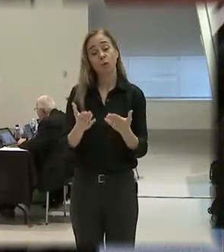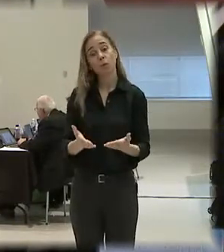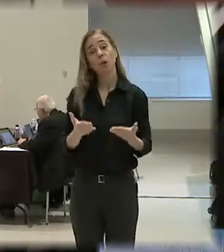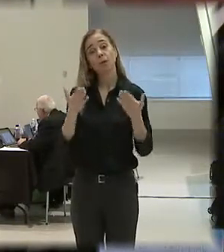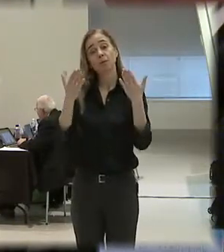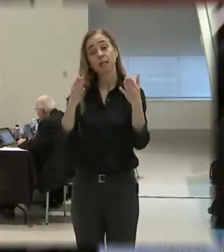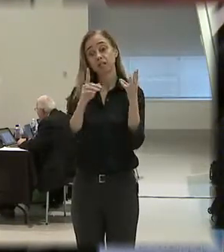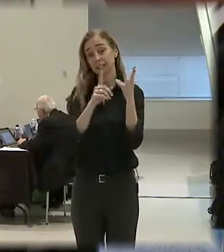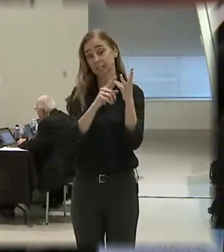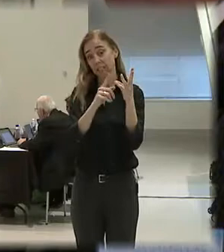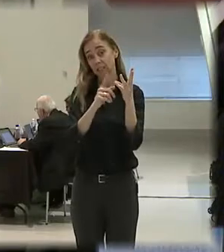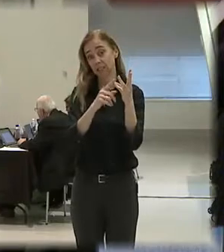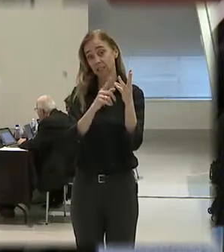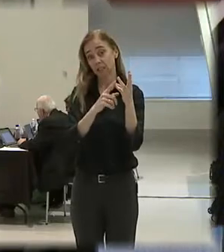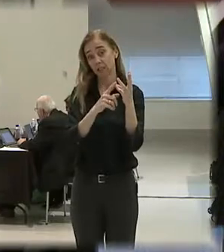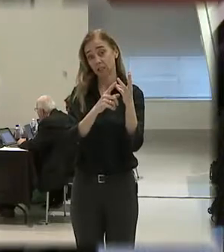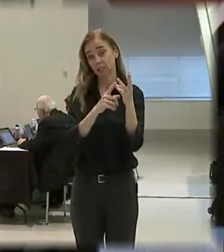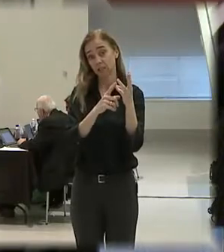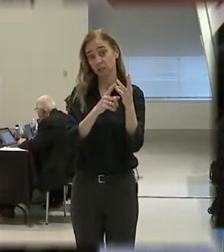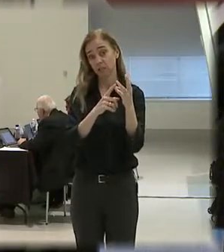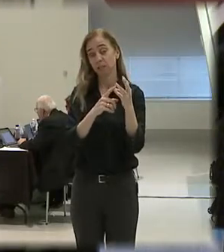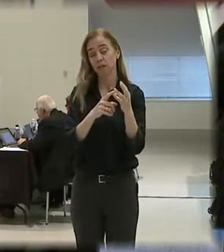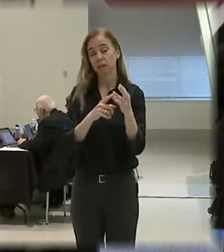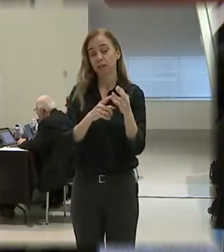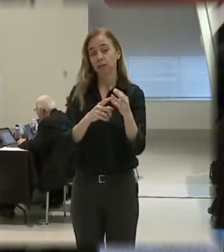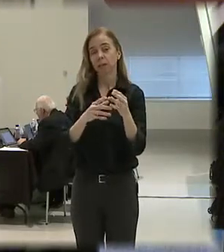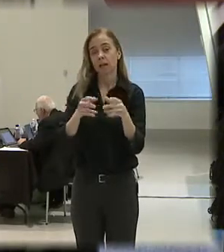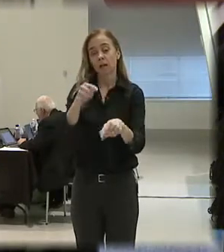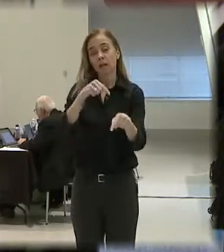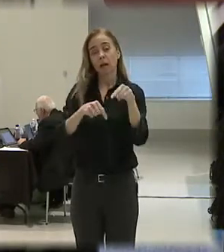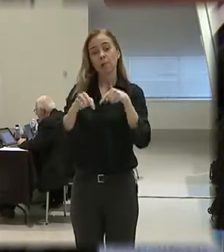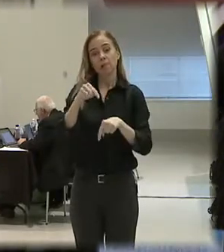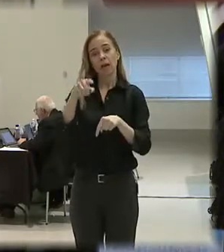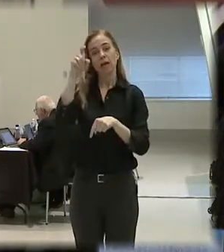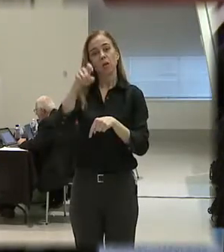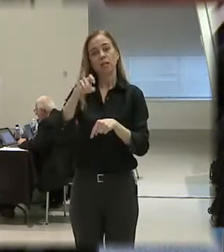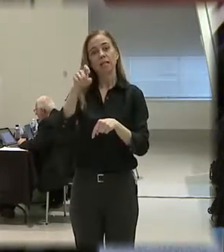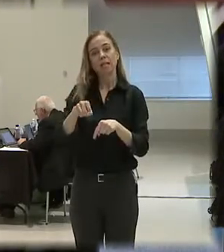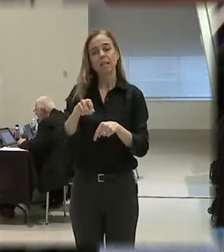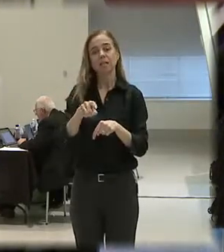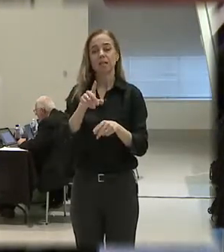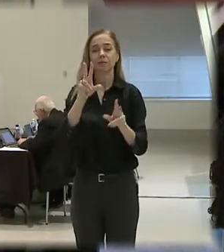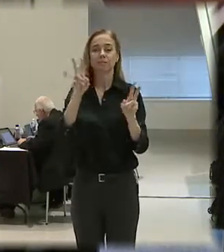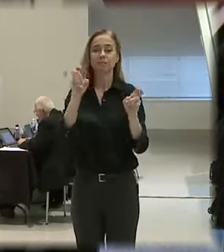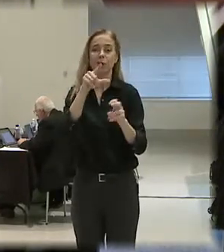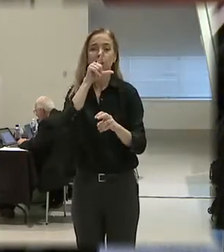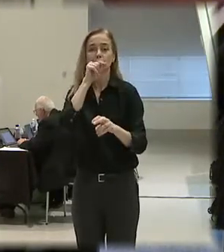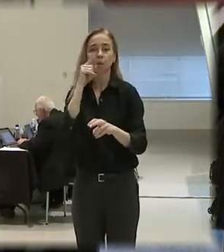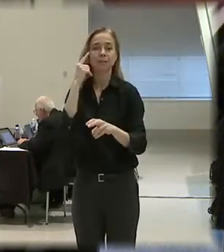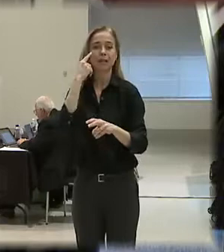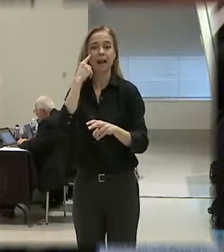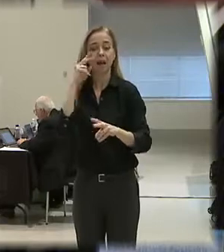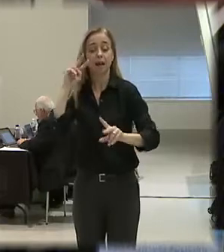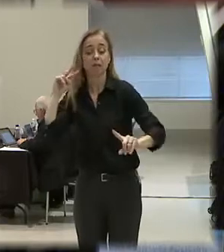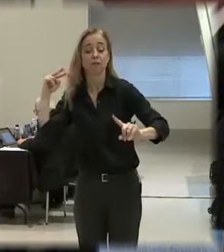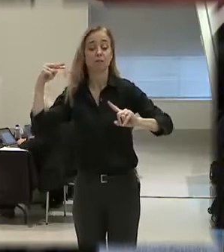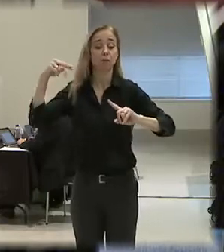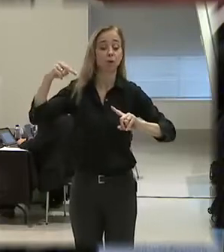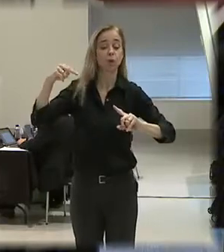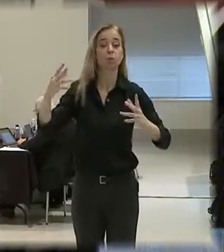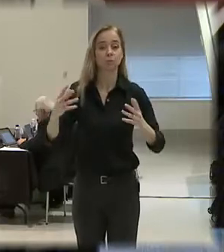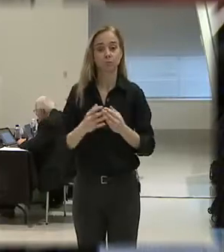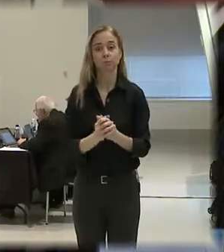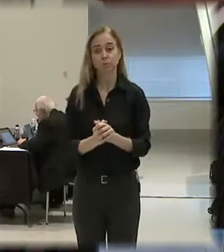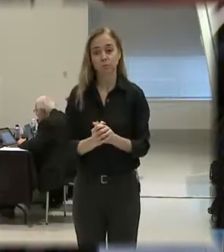Recommendation 6 kind of comes back full cycle to we need a bird's eye view of use of force and deadly force in this